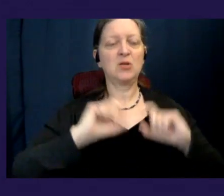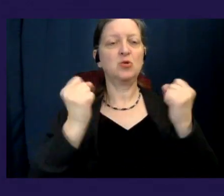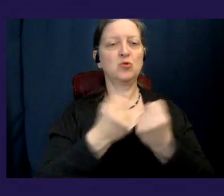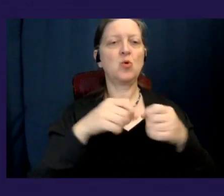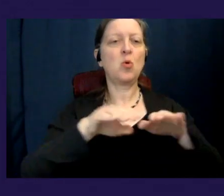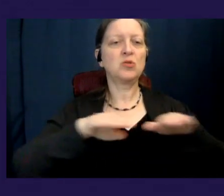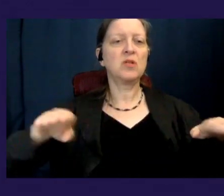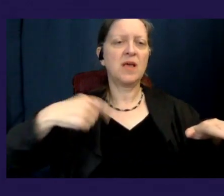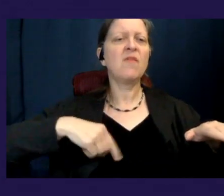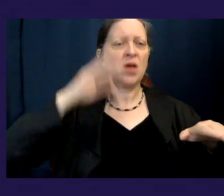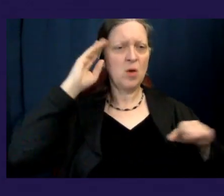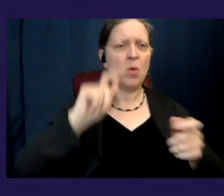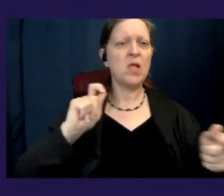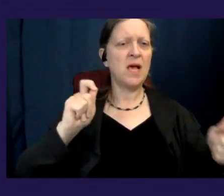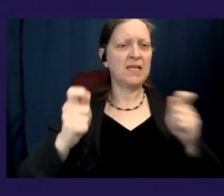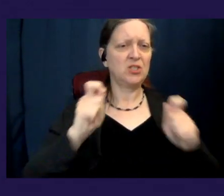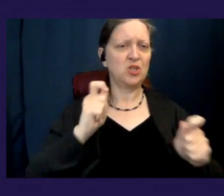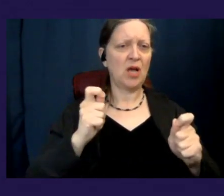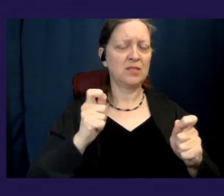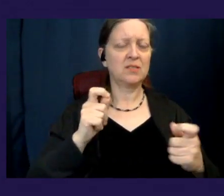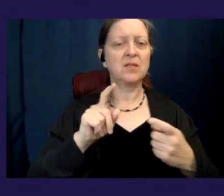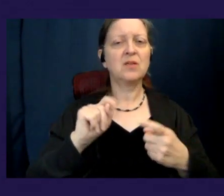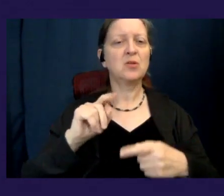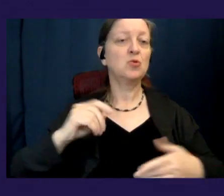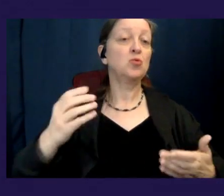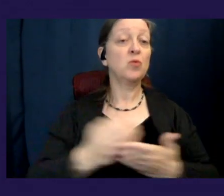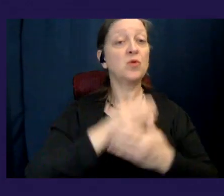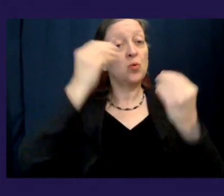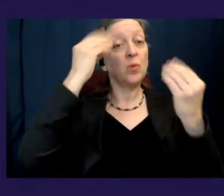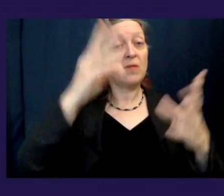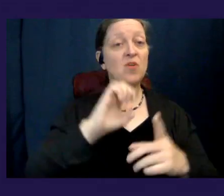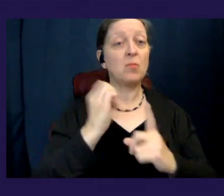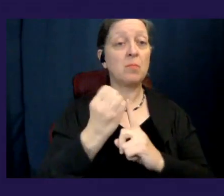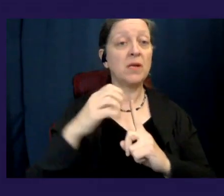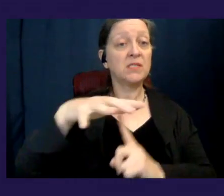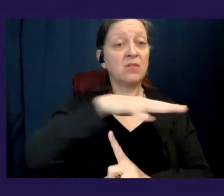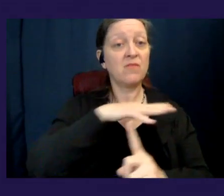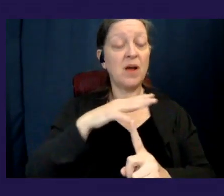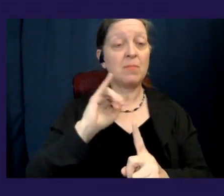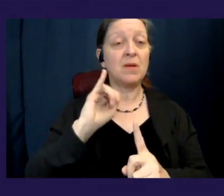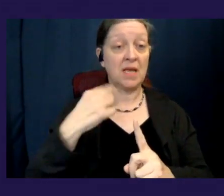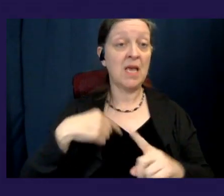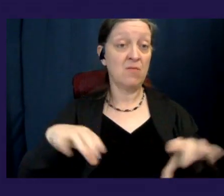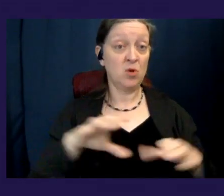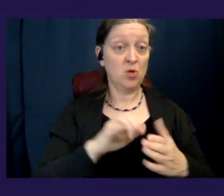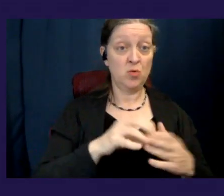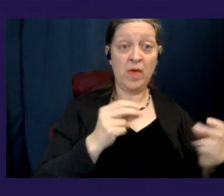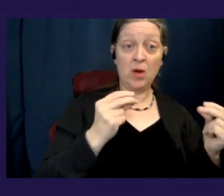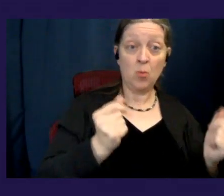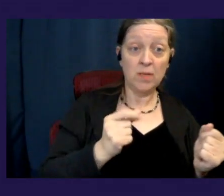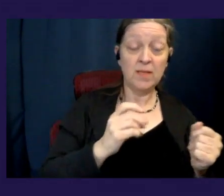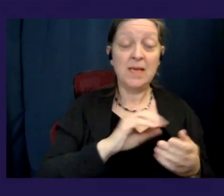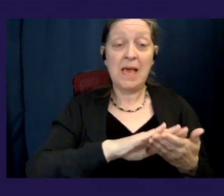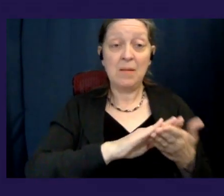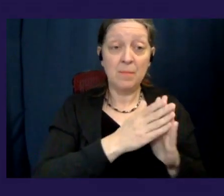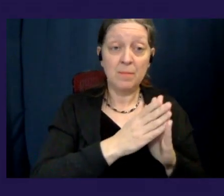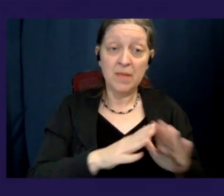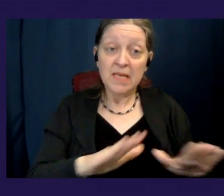information environment, whether we do so quickly and peacefully, or we do